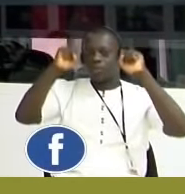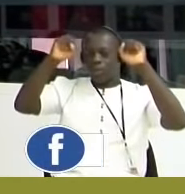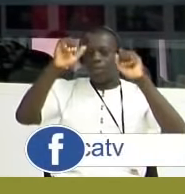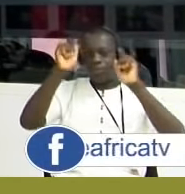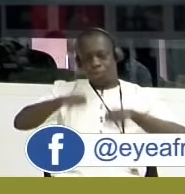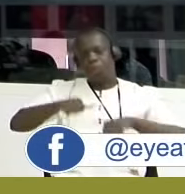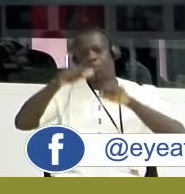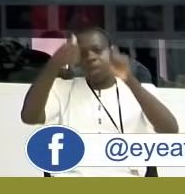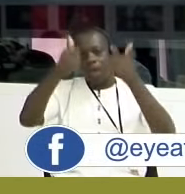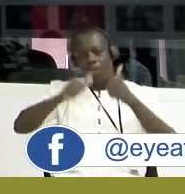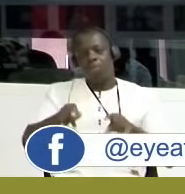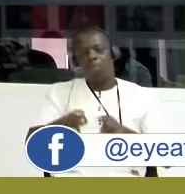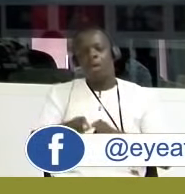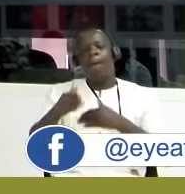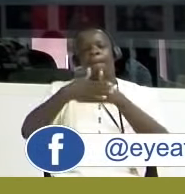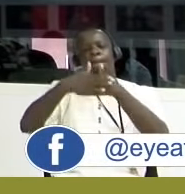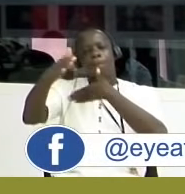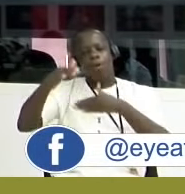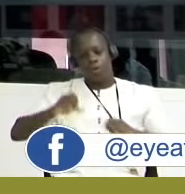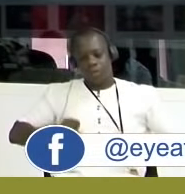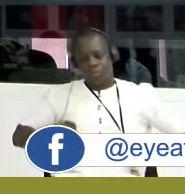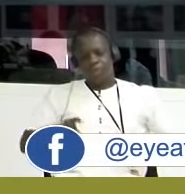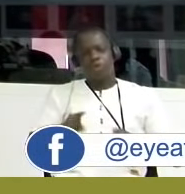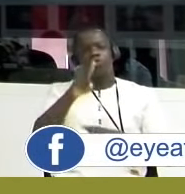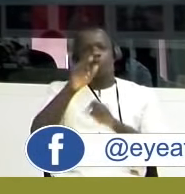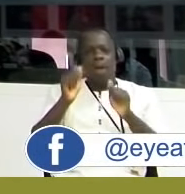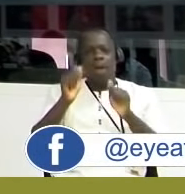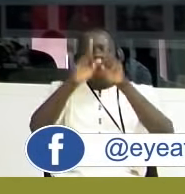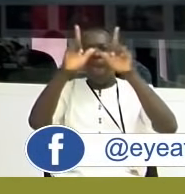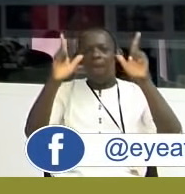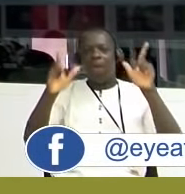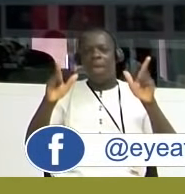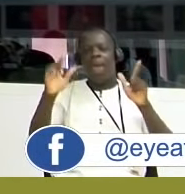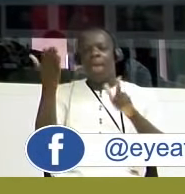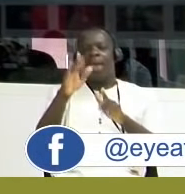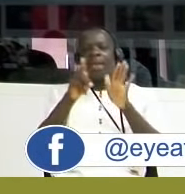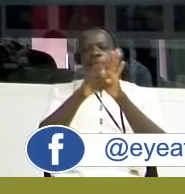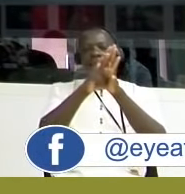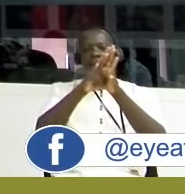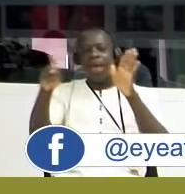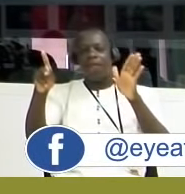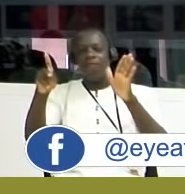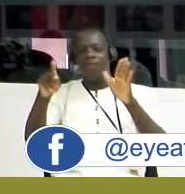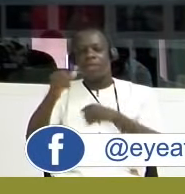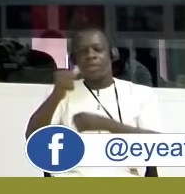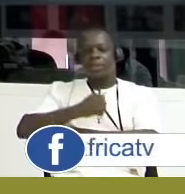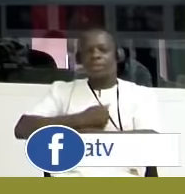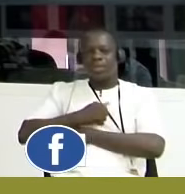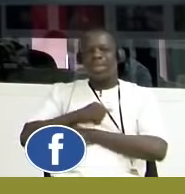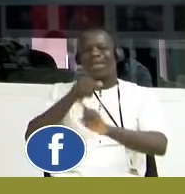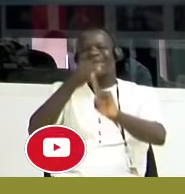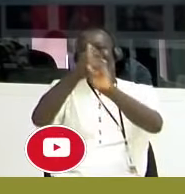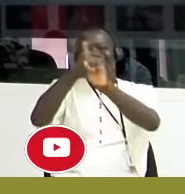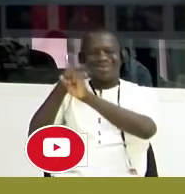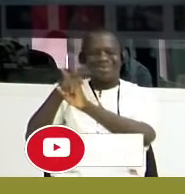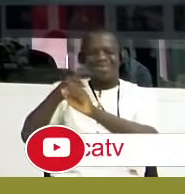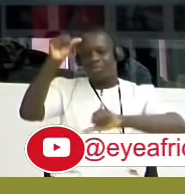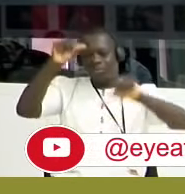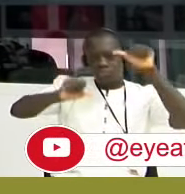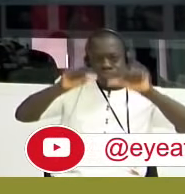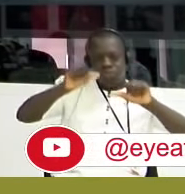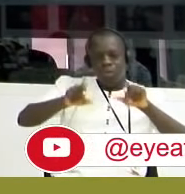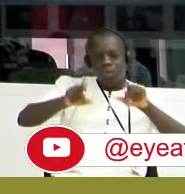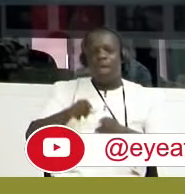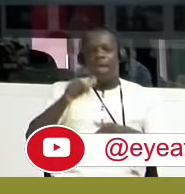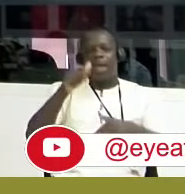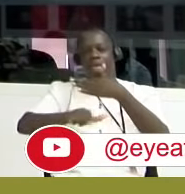any kind of security risk assessment being conducted in preparation for the demonstration? I was never informed of